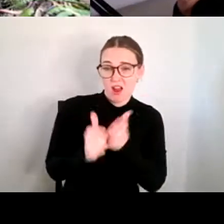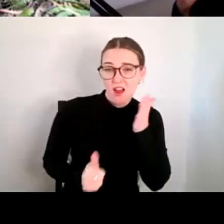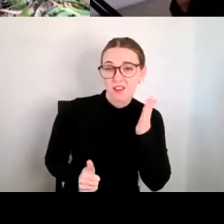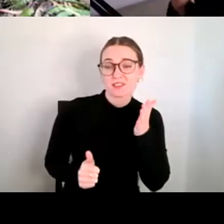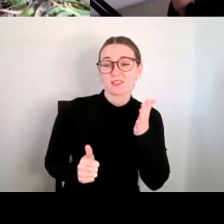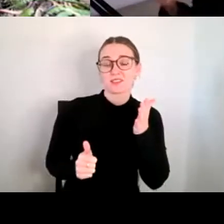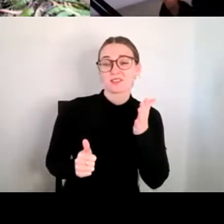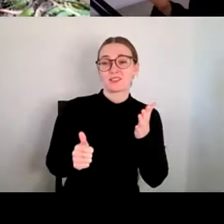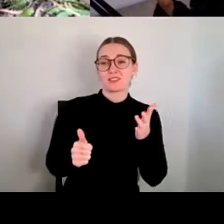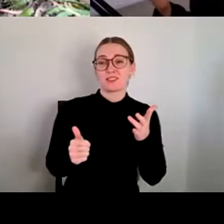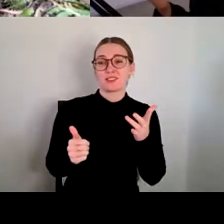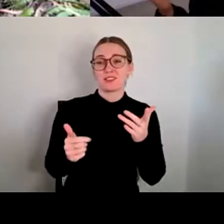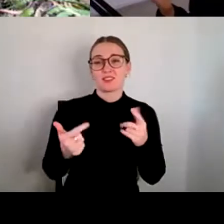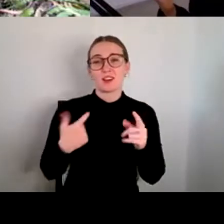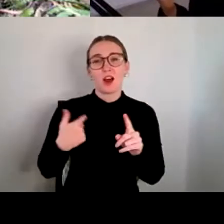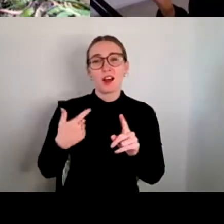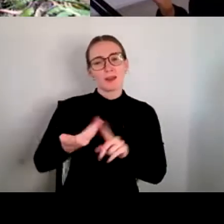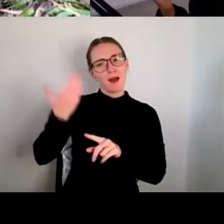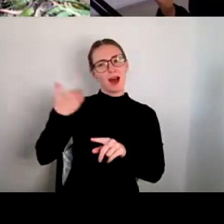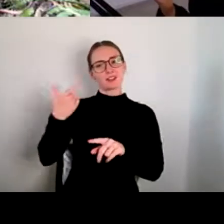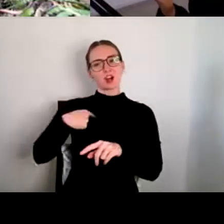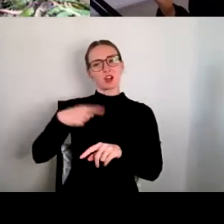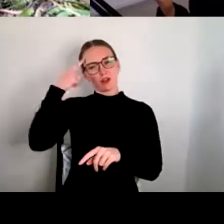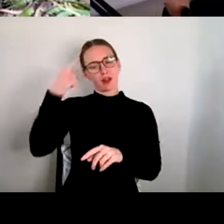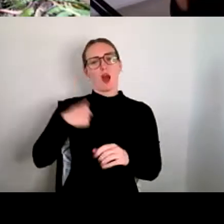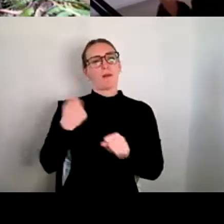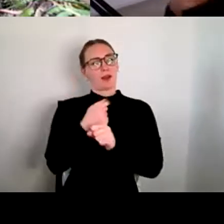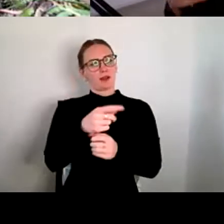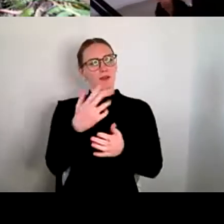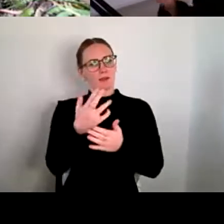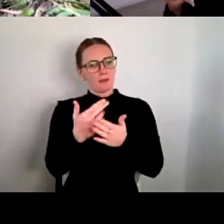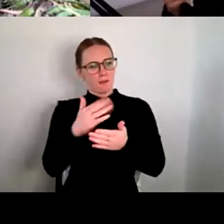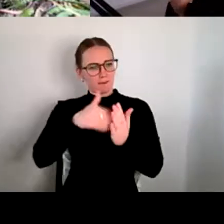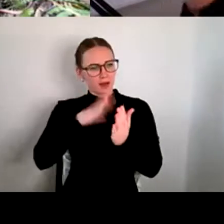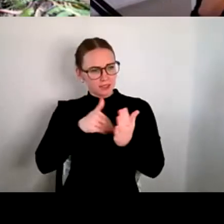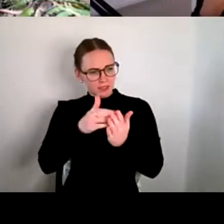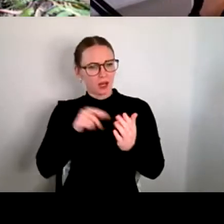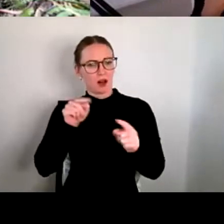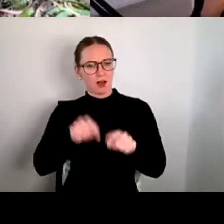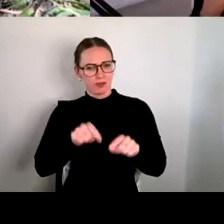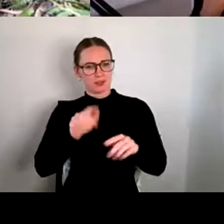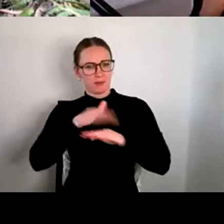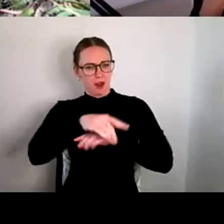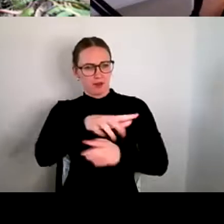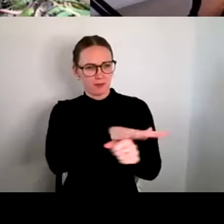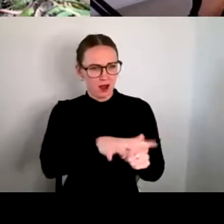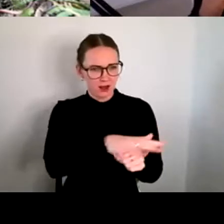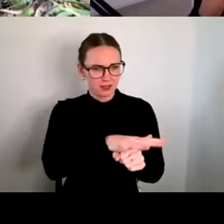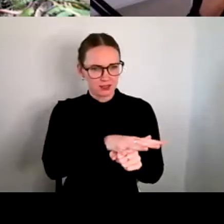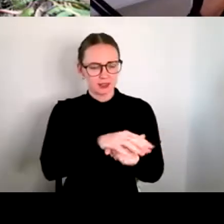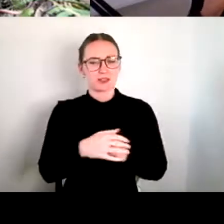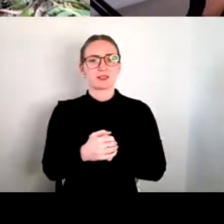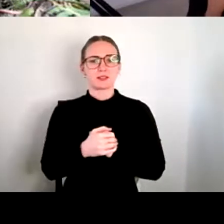I thought I should be making about a place. There was probably and particularly the speed.